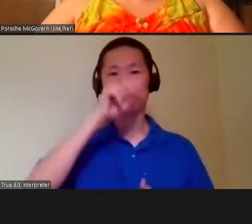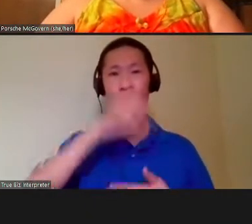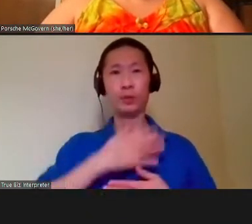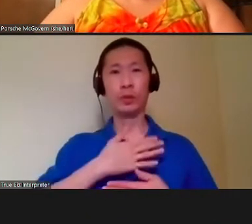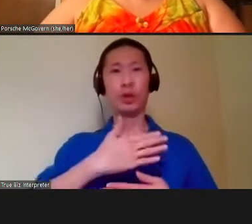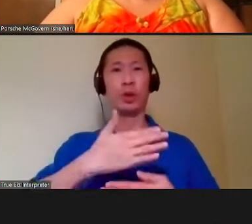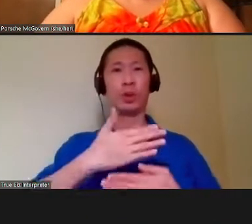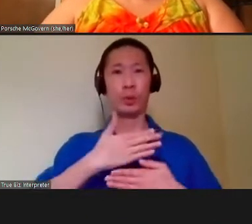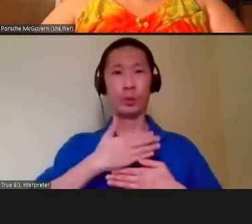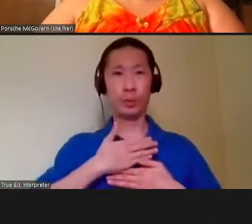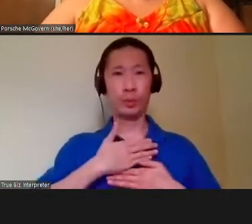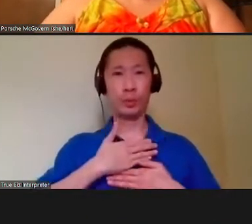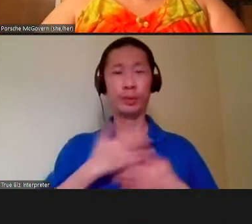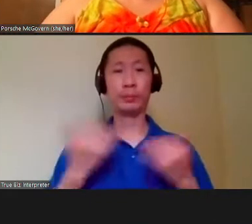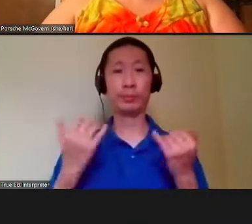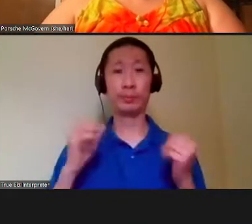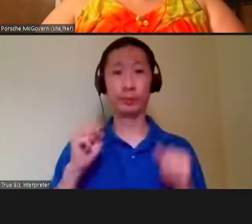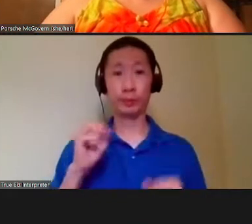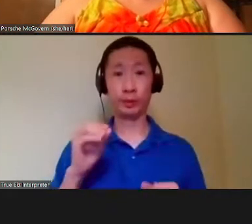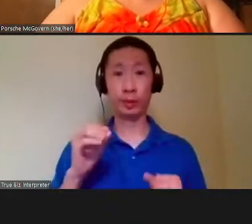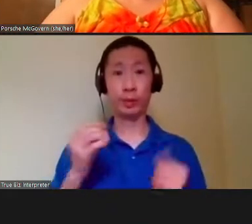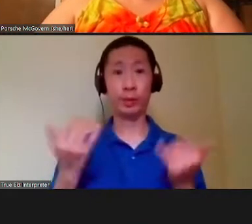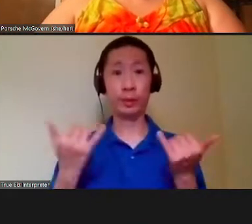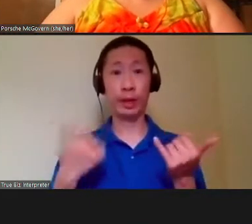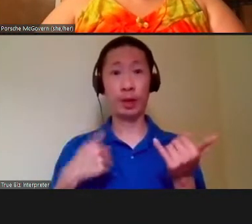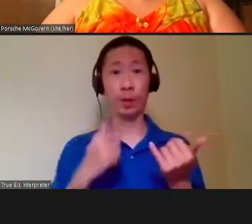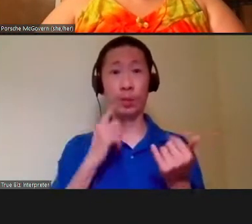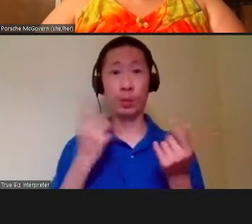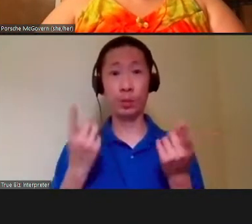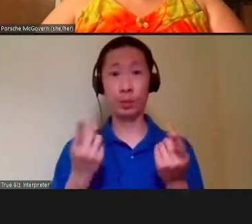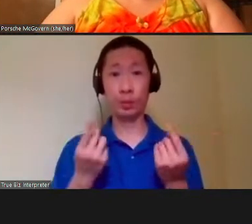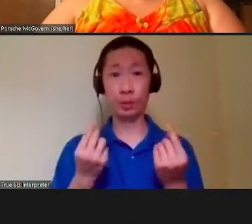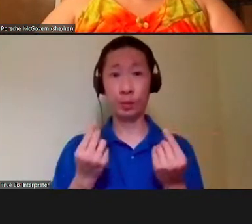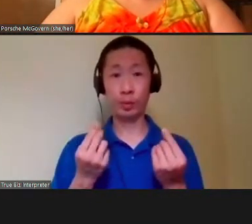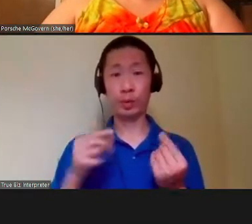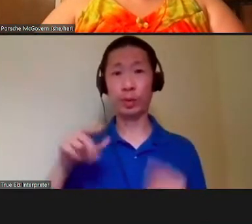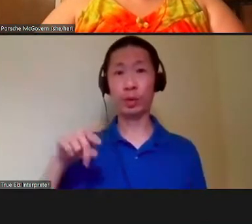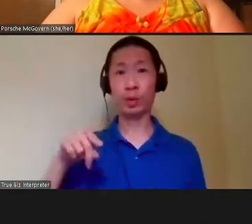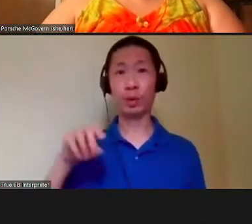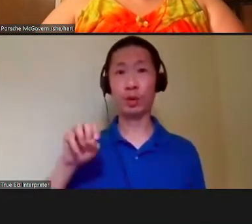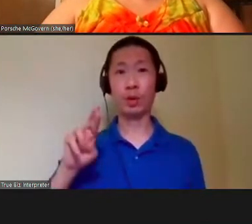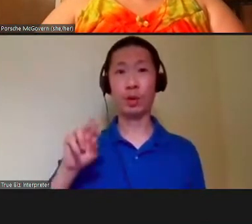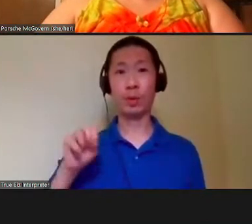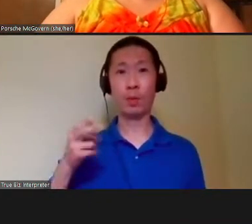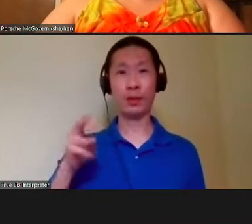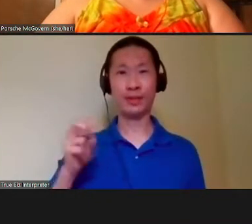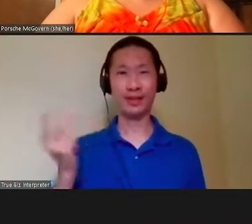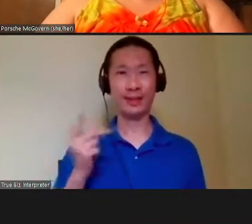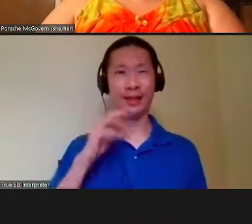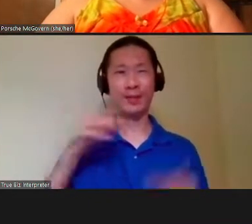So what we're going to do now, Portia and I are going to introduce ourselves